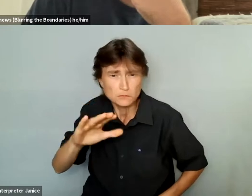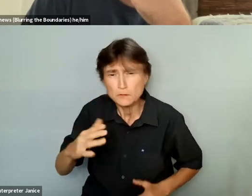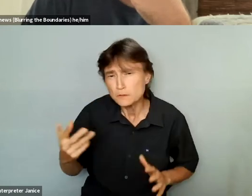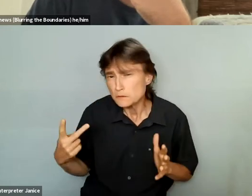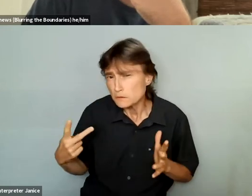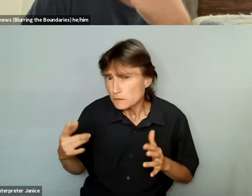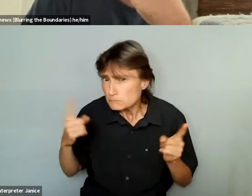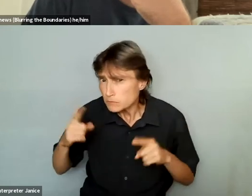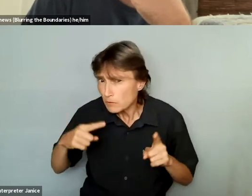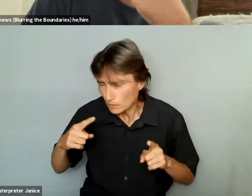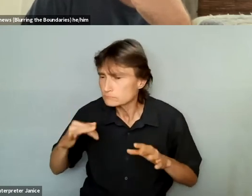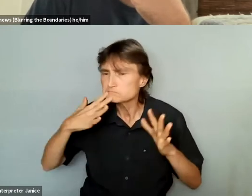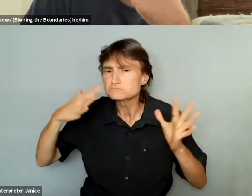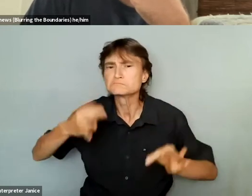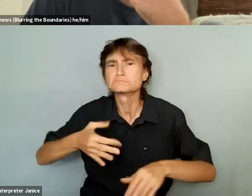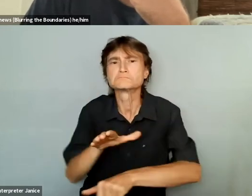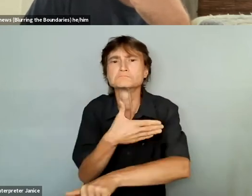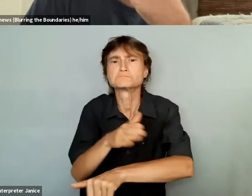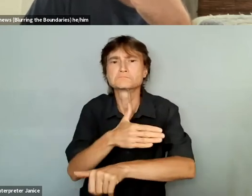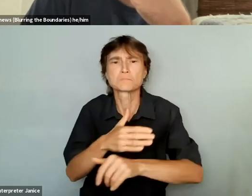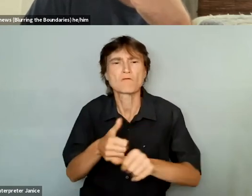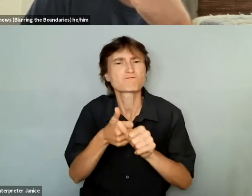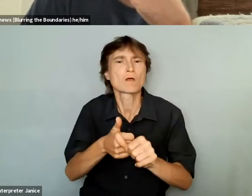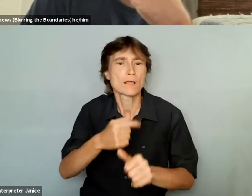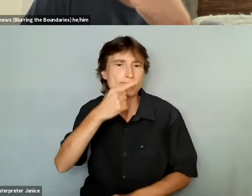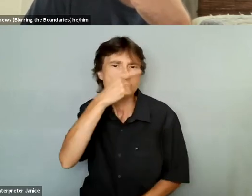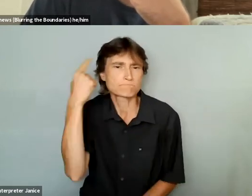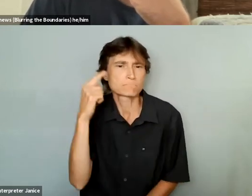was Blackbirds, a blackbird fly.